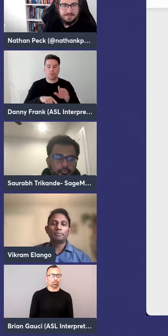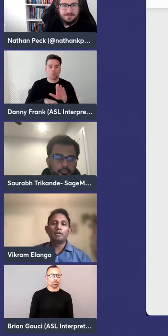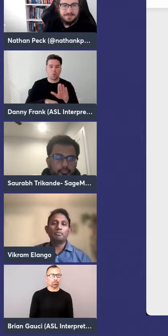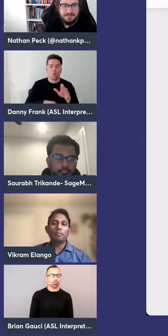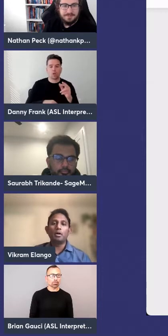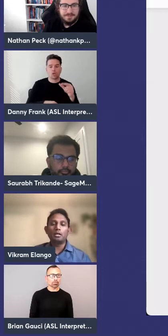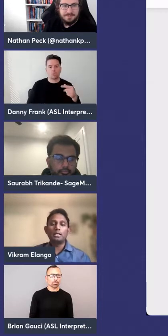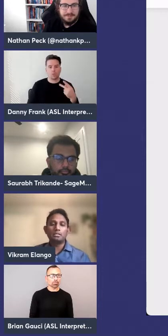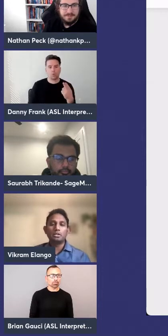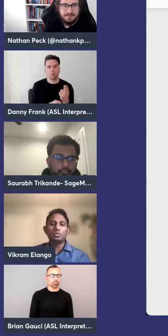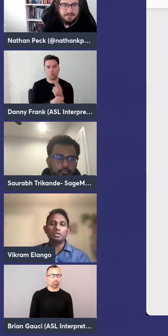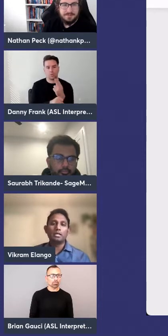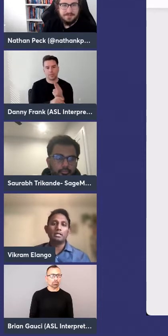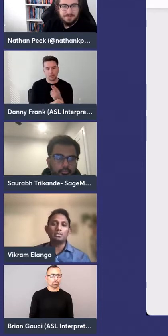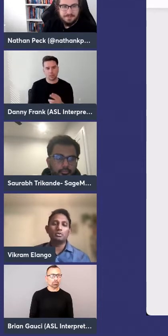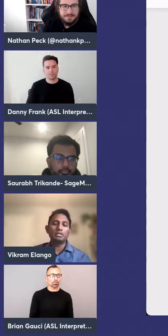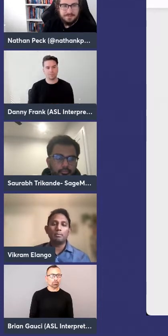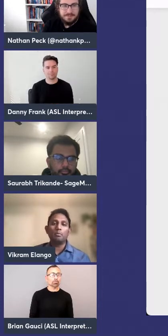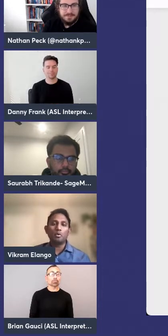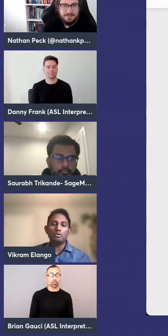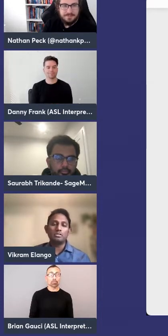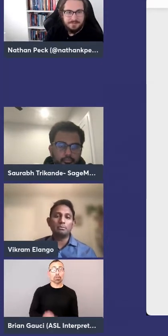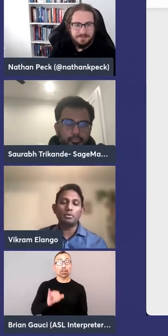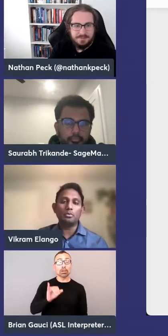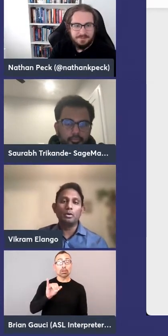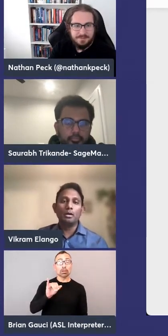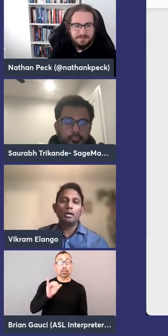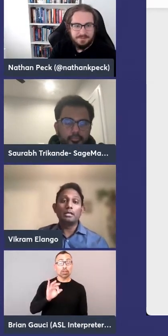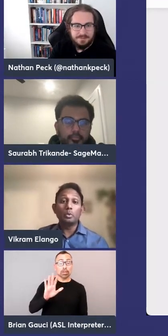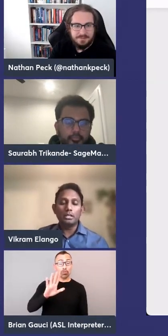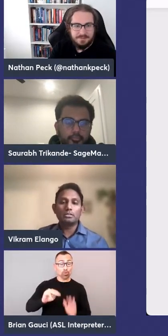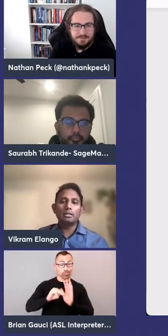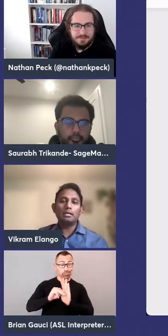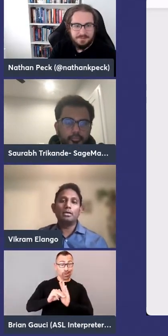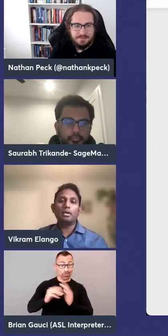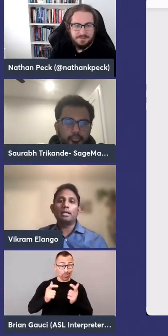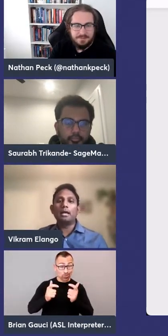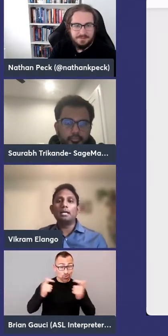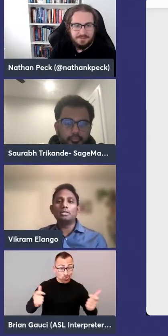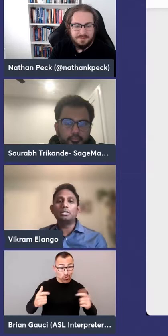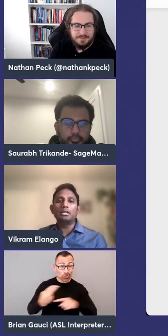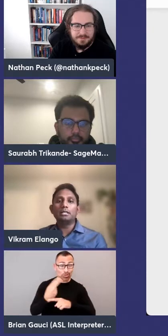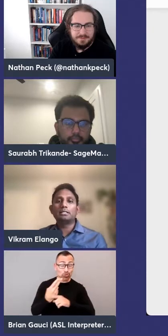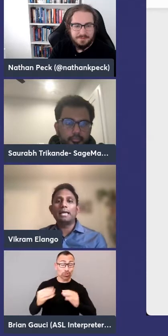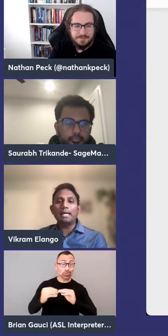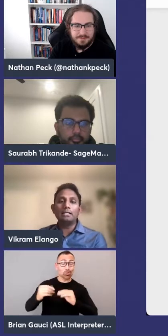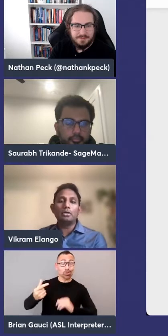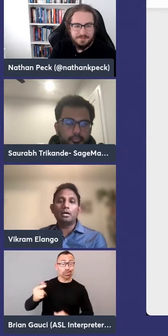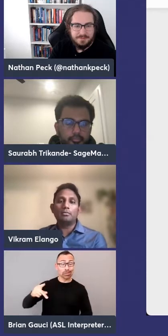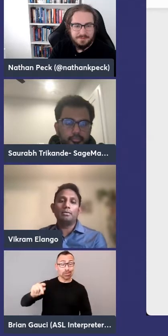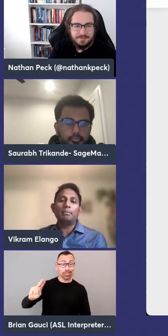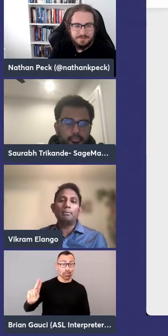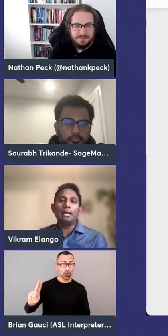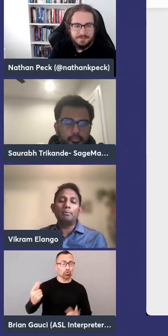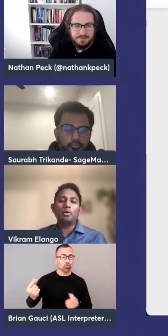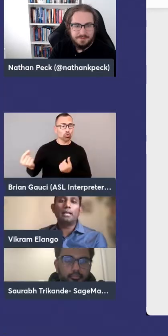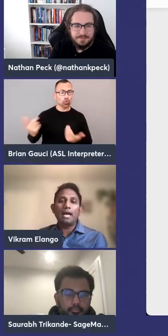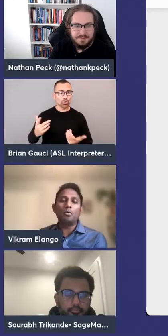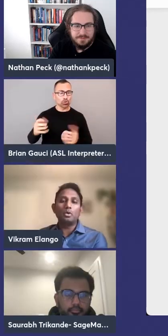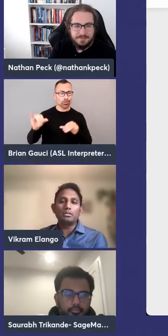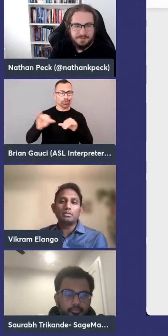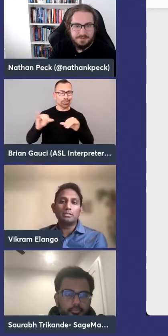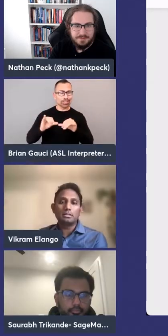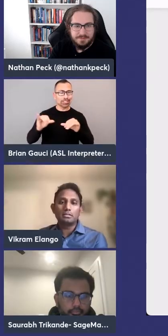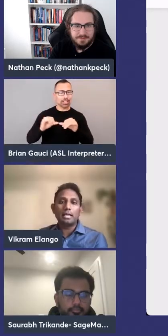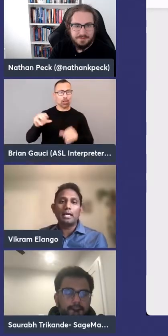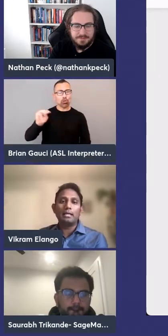utilization, if a model is huge and it is using up more GPU units, you can additionally scale your MME endpoint, have